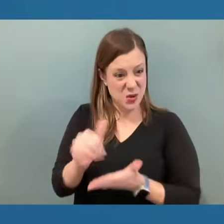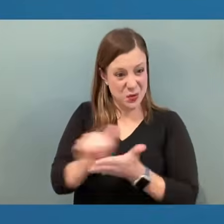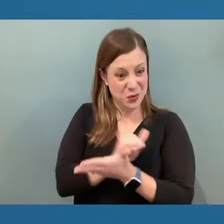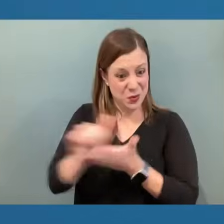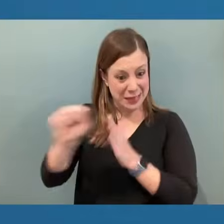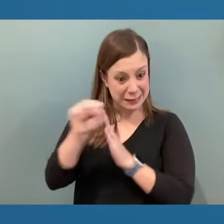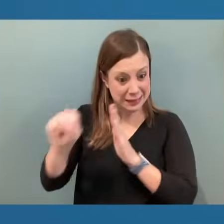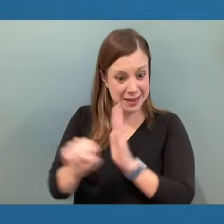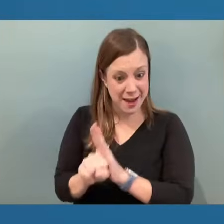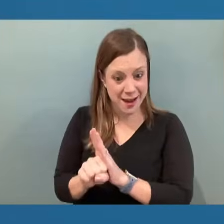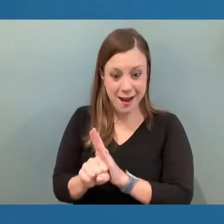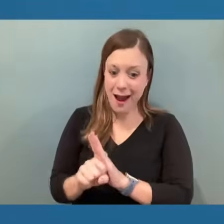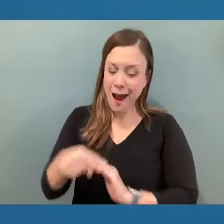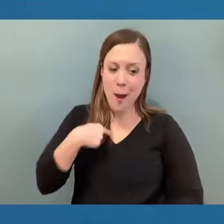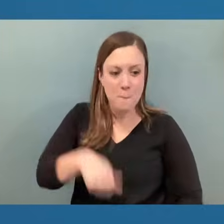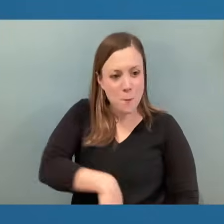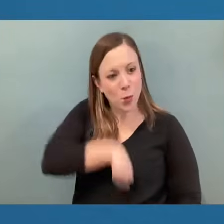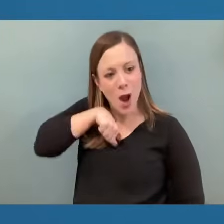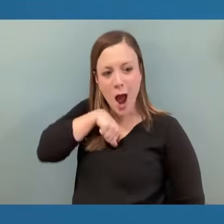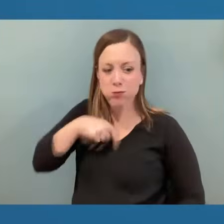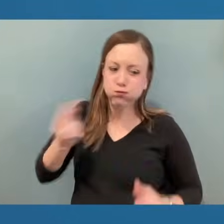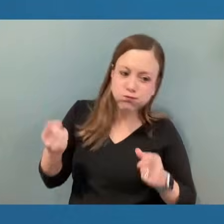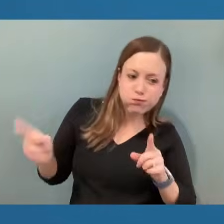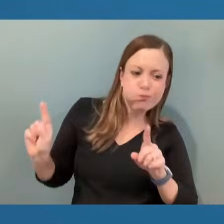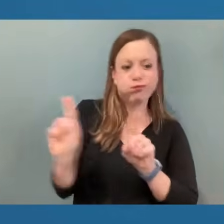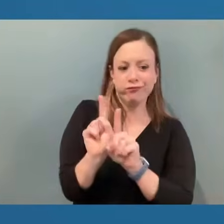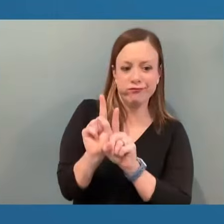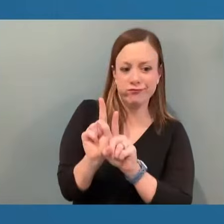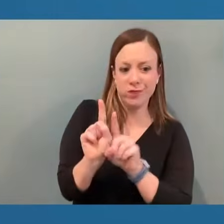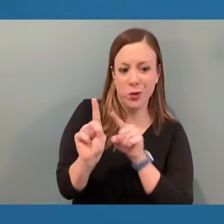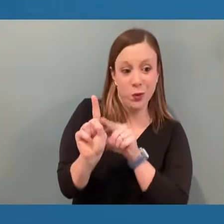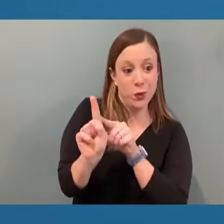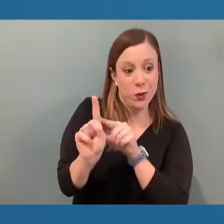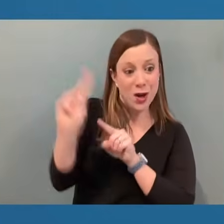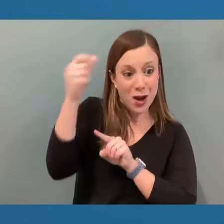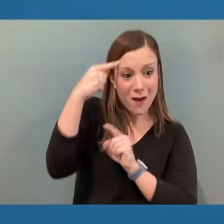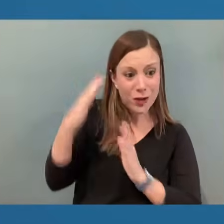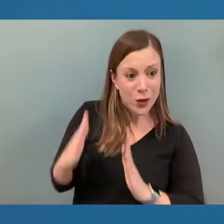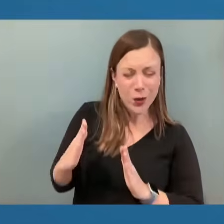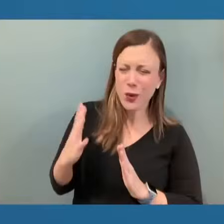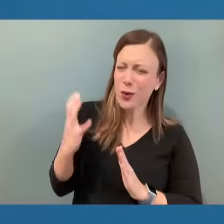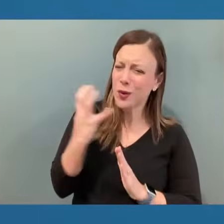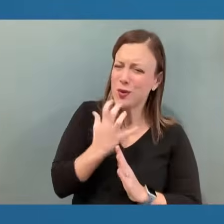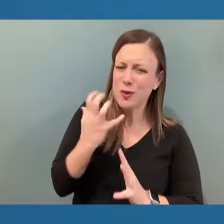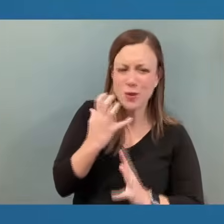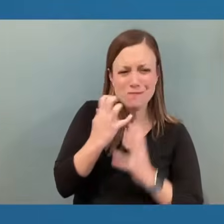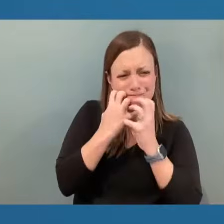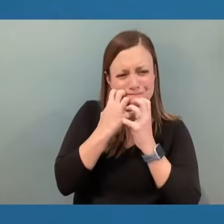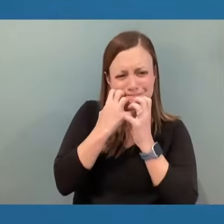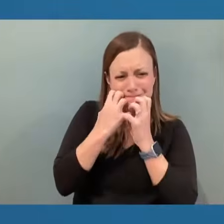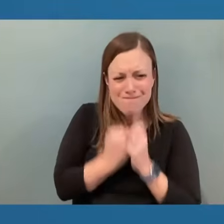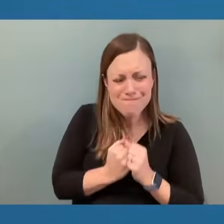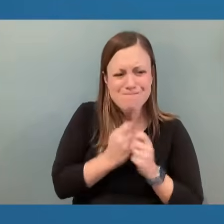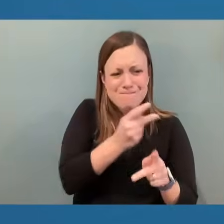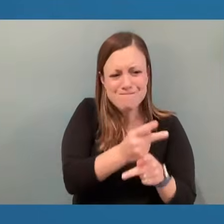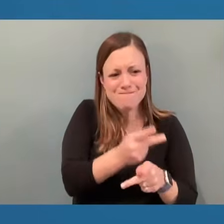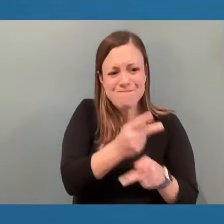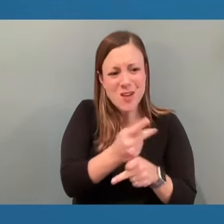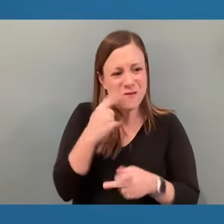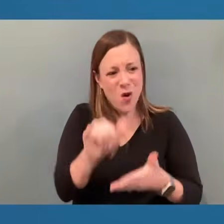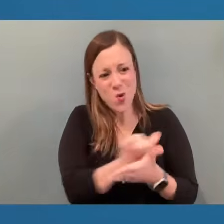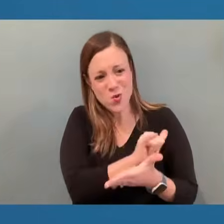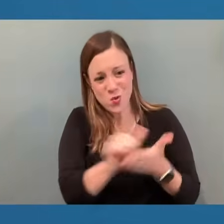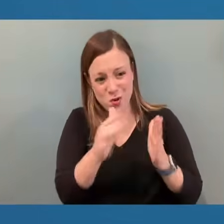alongside our governor, who has shown her deep compassion and love for New Yorkers. She engaged